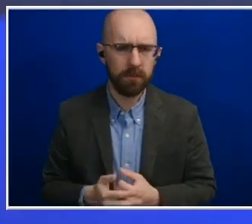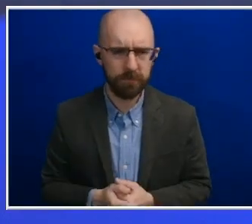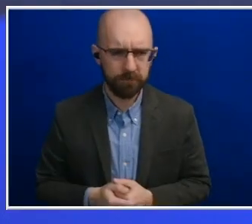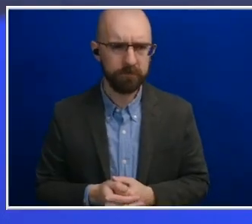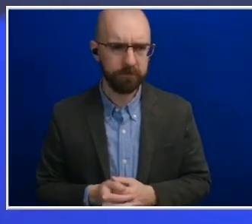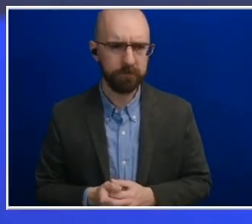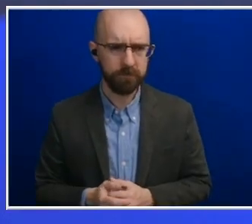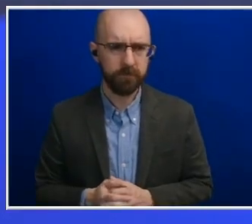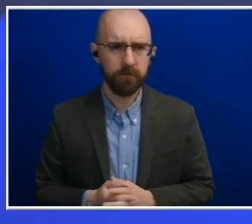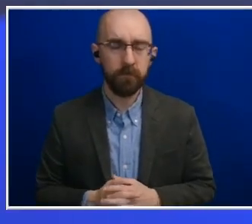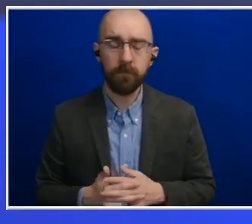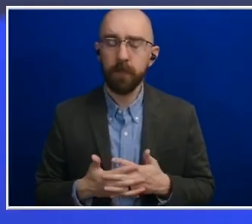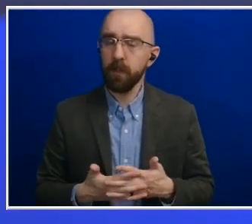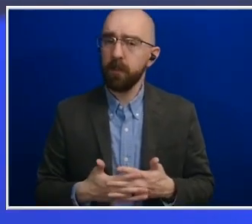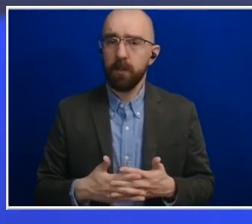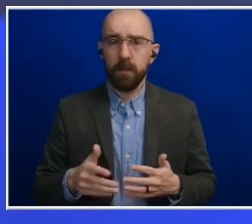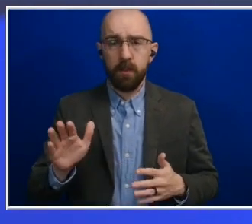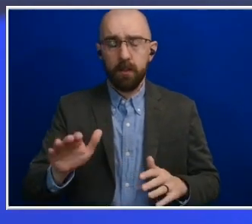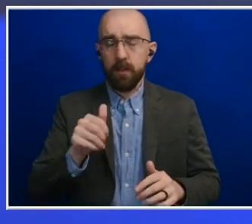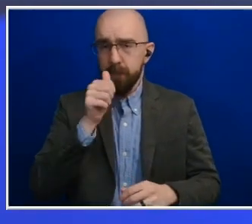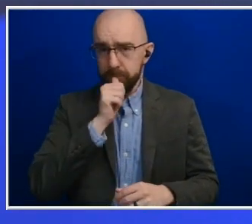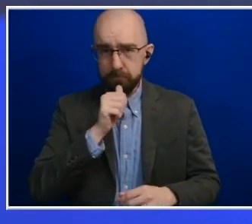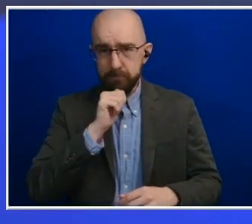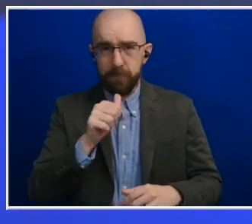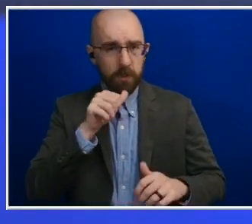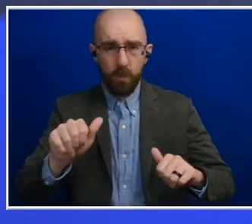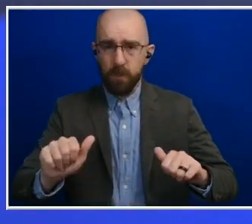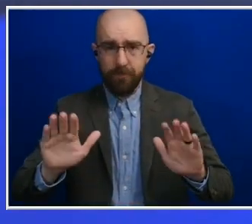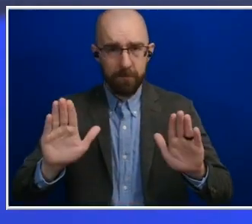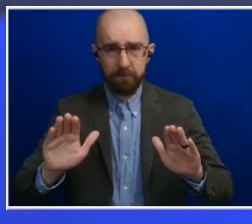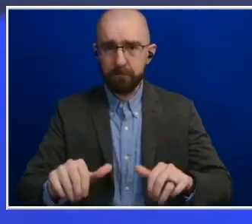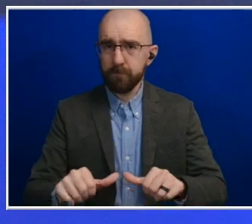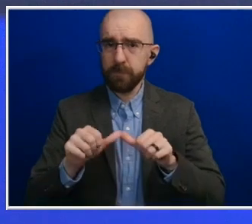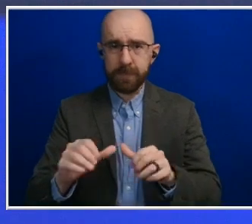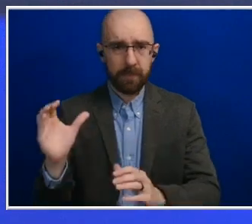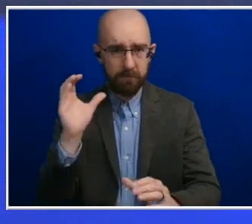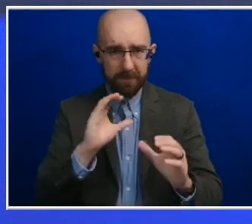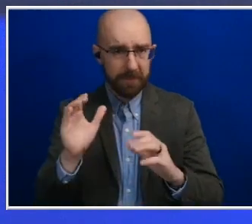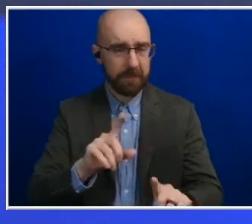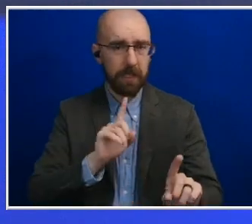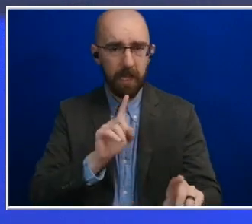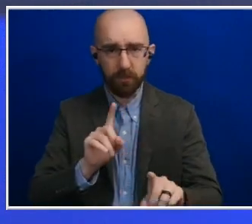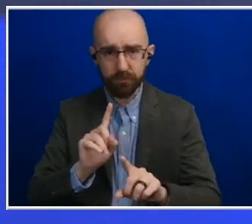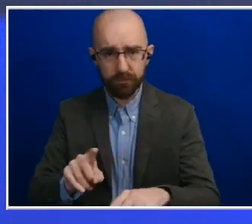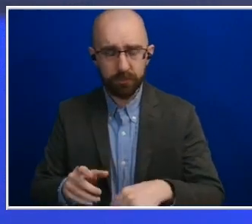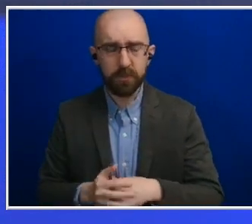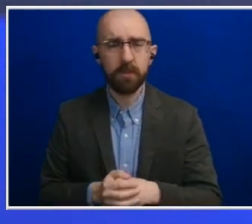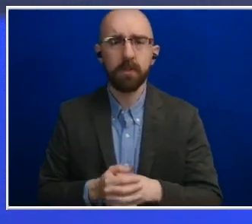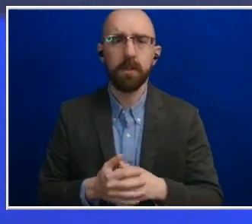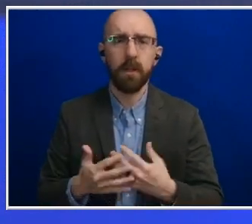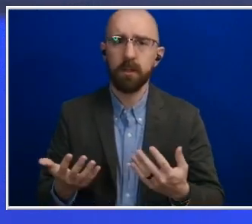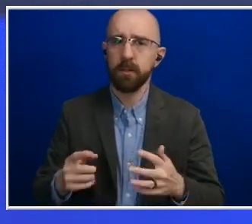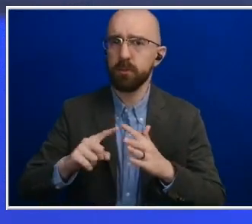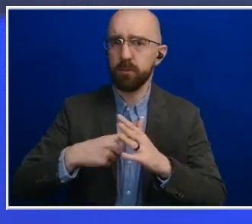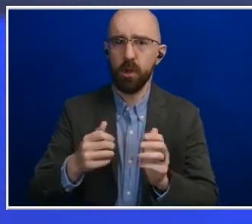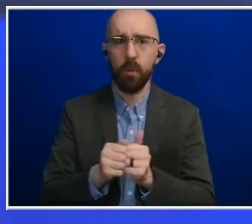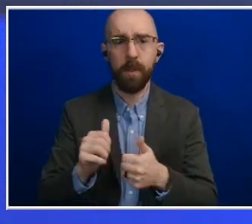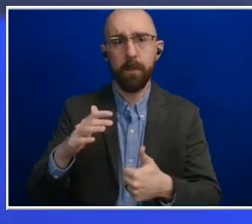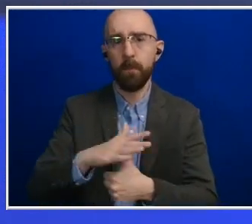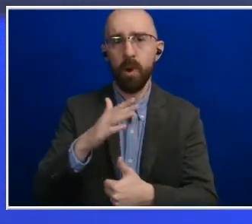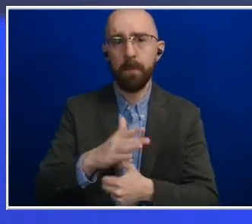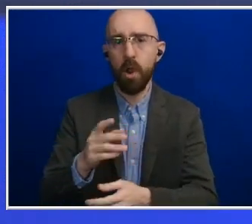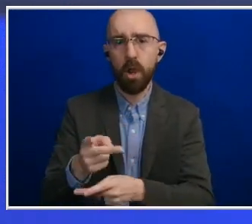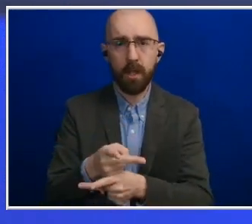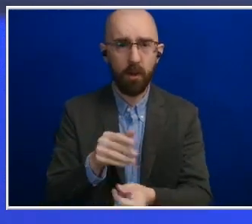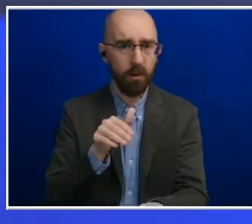Don't give up. Keep seeking answers. Start with your primary care doctor. They may